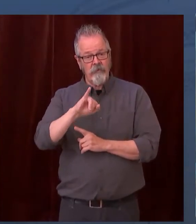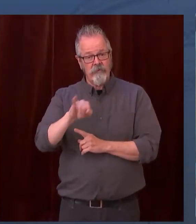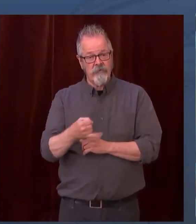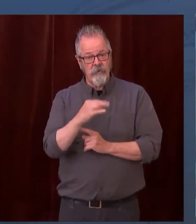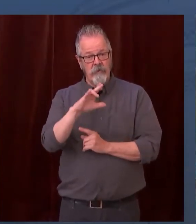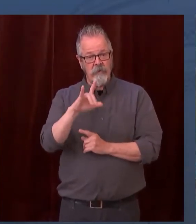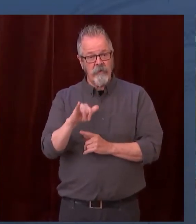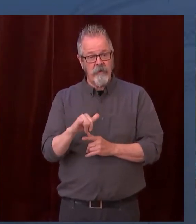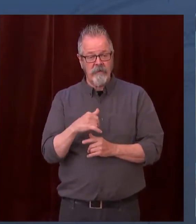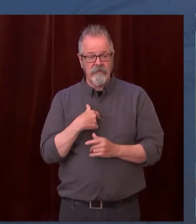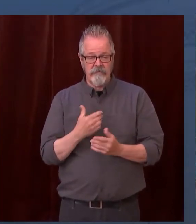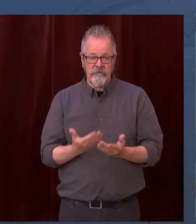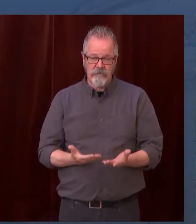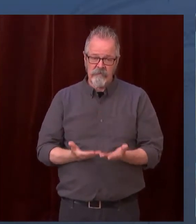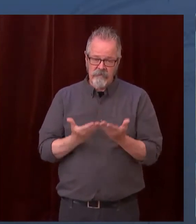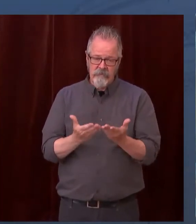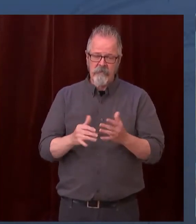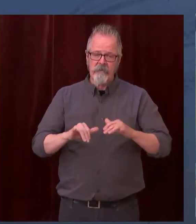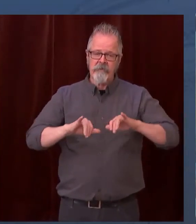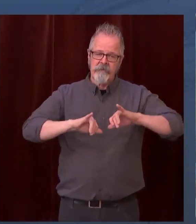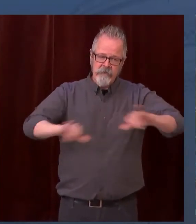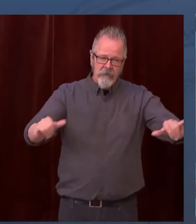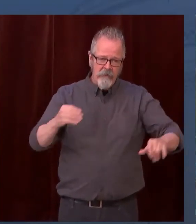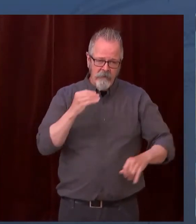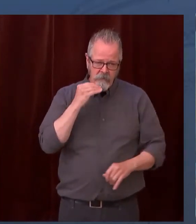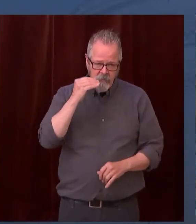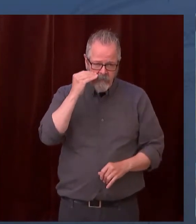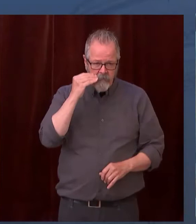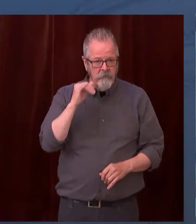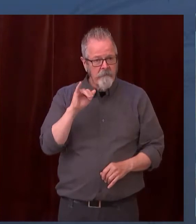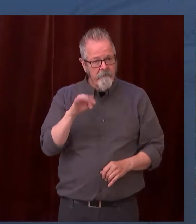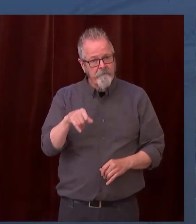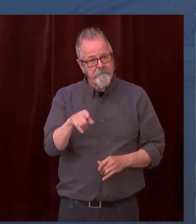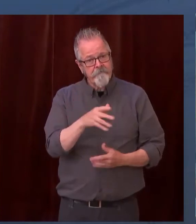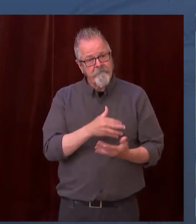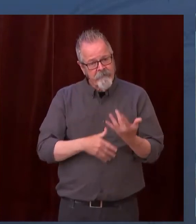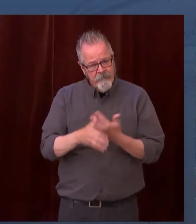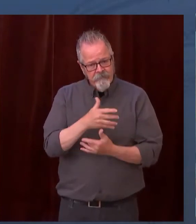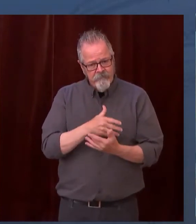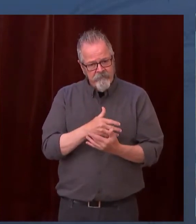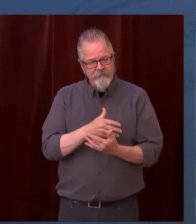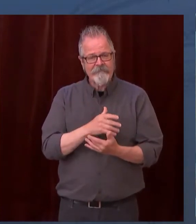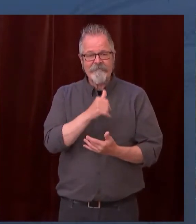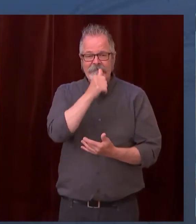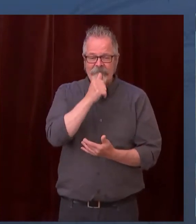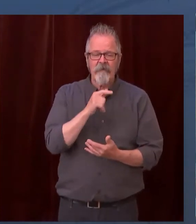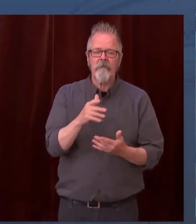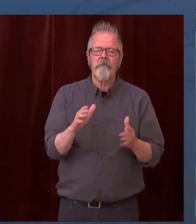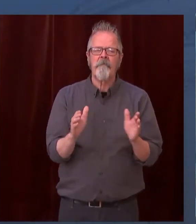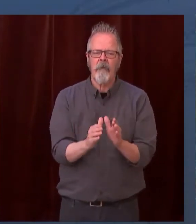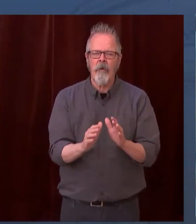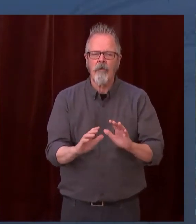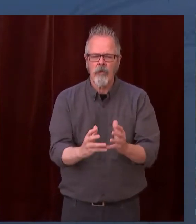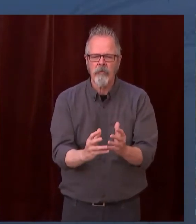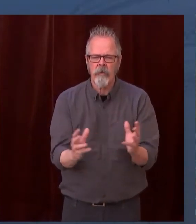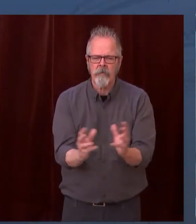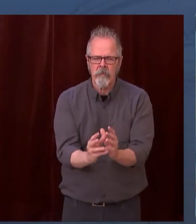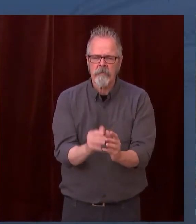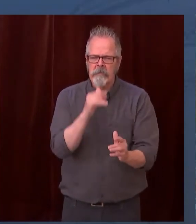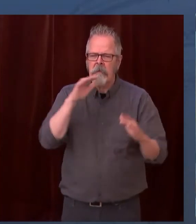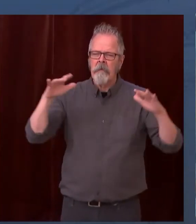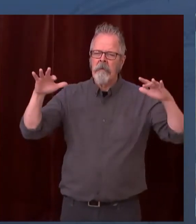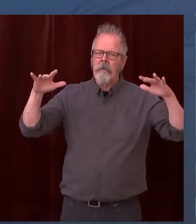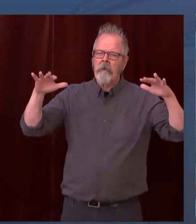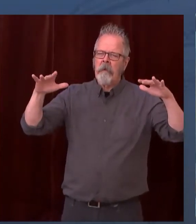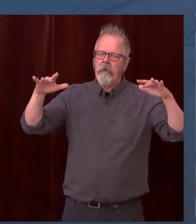practice good hygiene, and wear a cloth face covering in any public indoor setting or outdoors if you can't keep at least 6